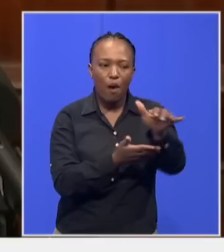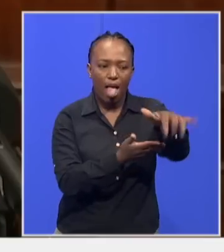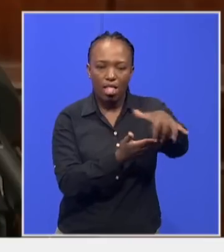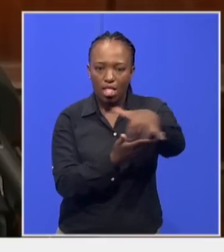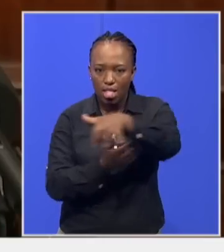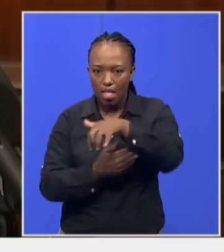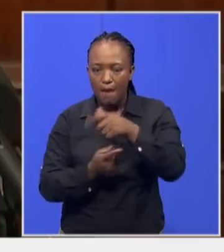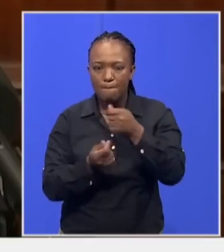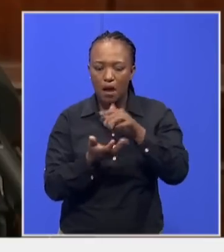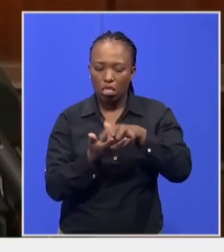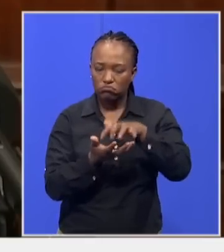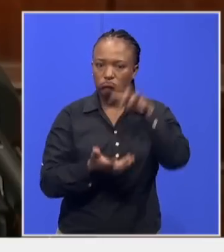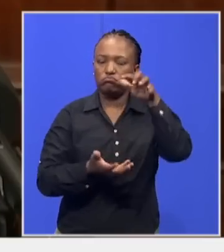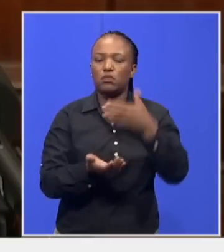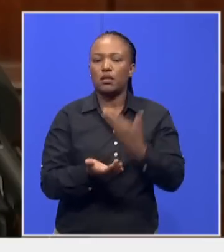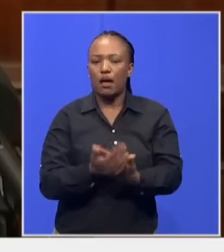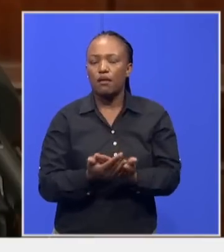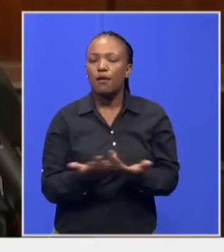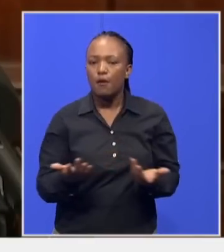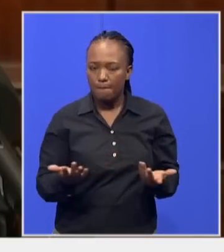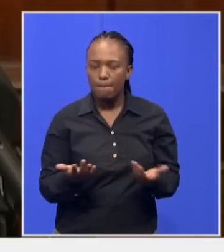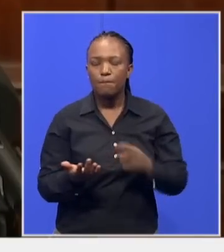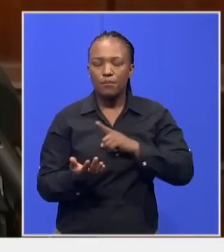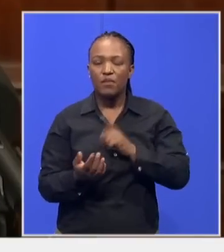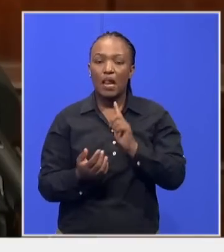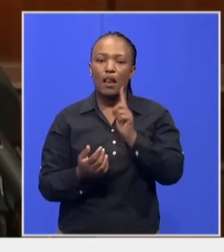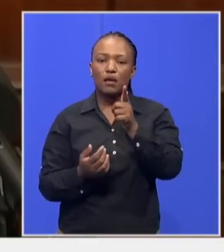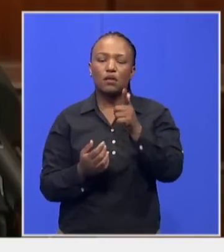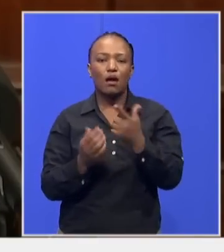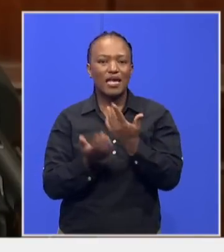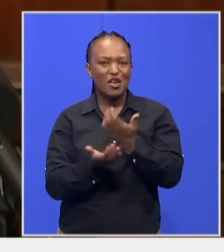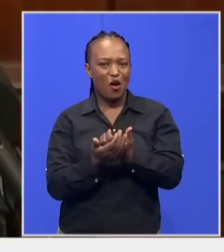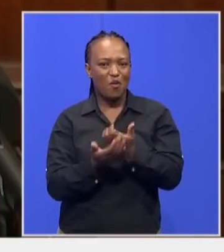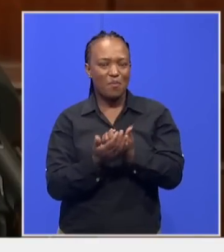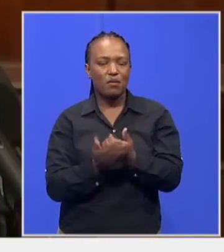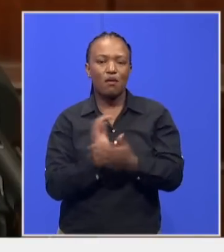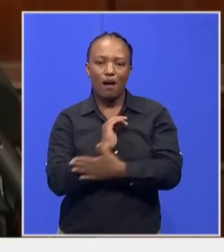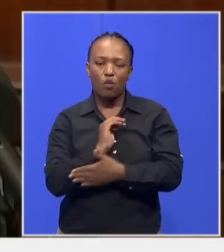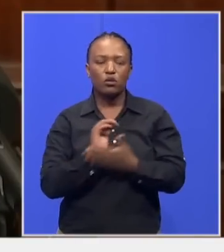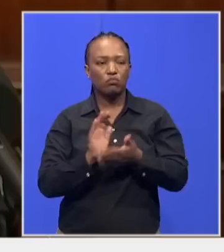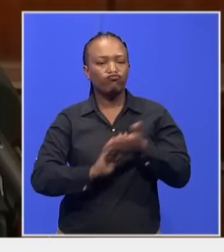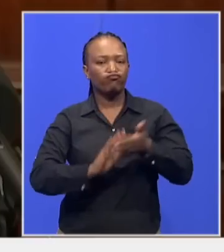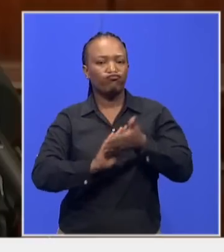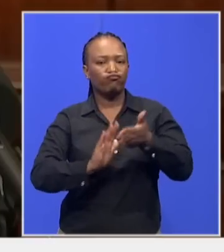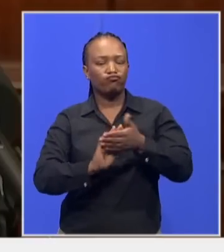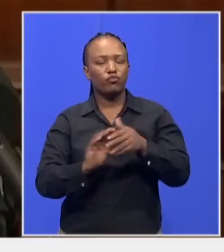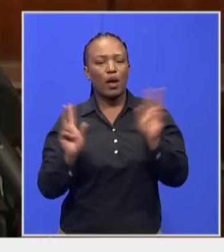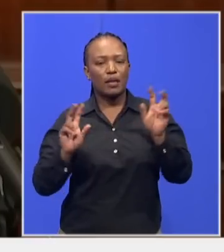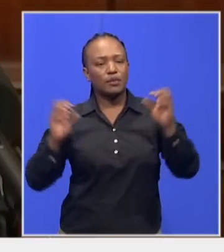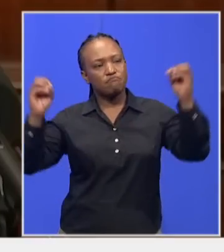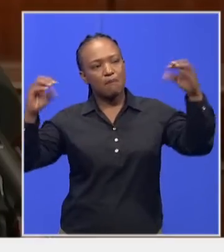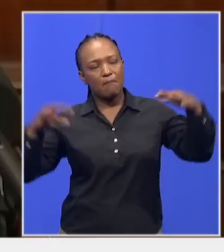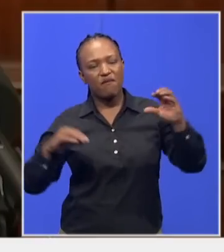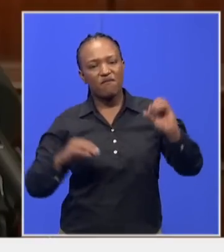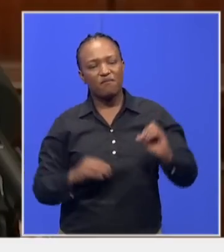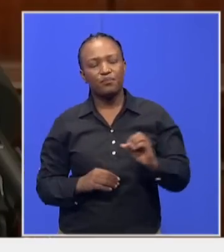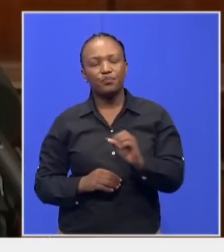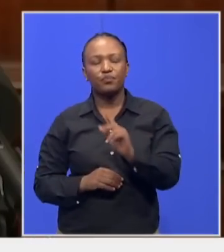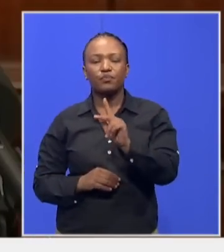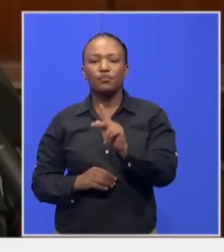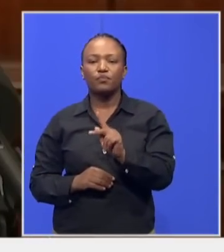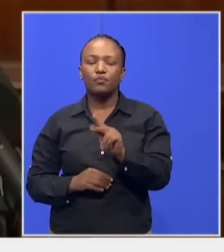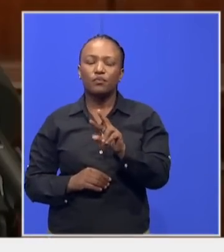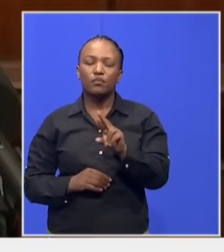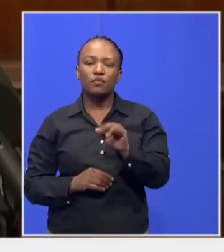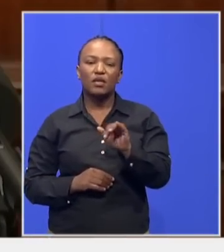defray those capital costs, and you get the economy of the country going. Of course, in Kriel, they say, as a result of these